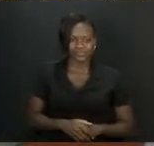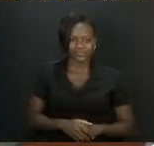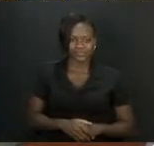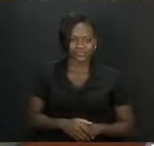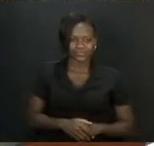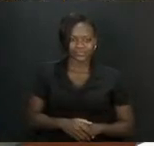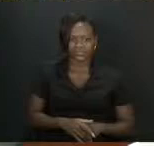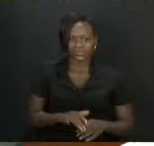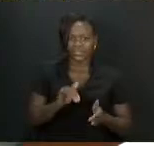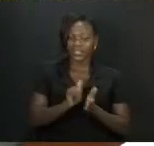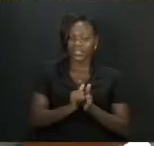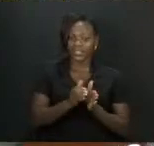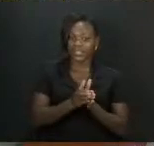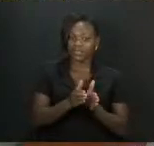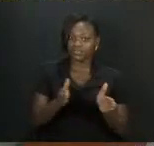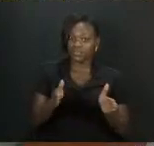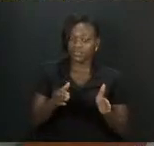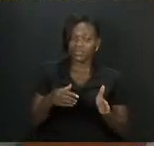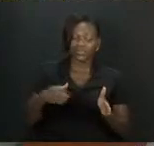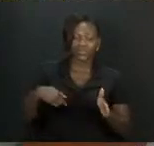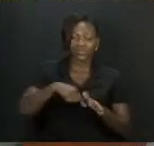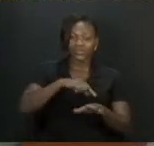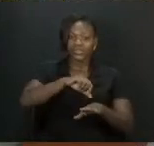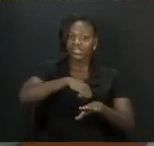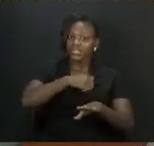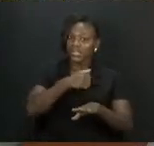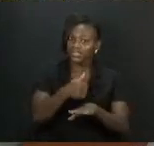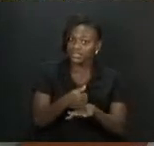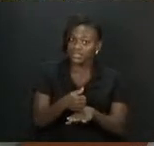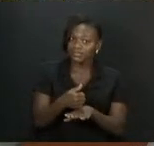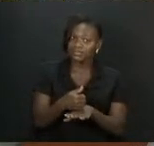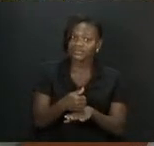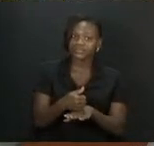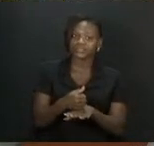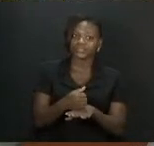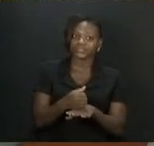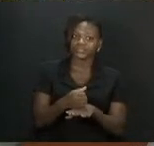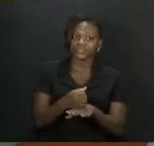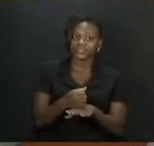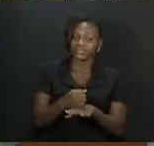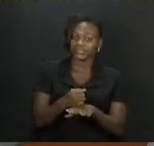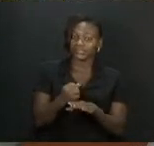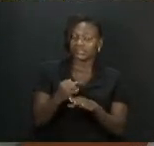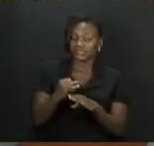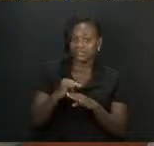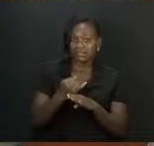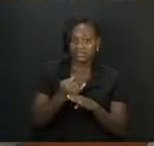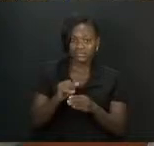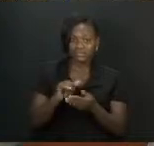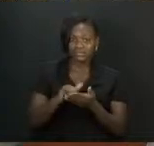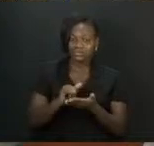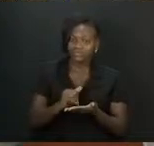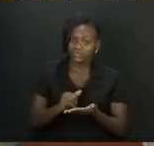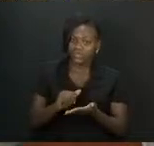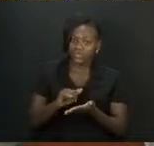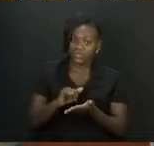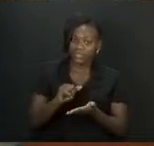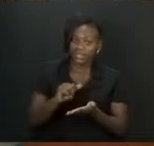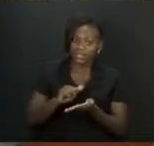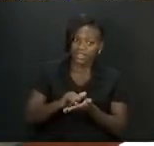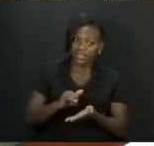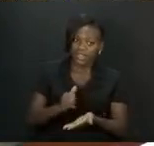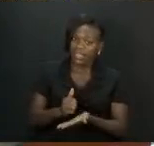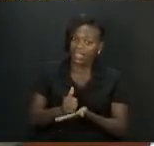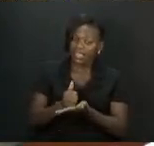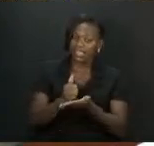periods that we are constituting institutions to enable the organ of